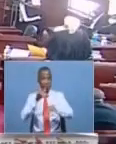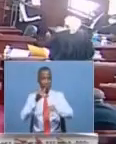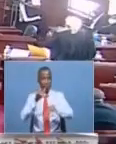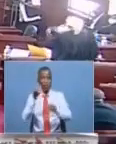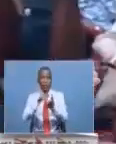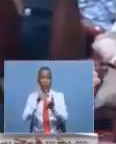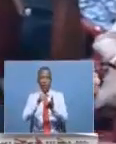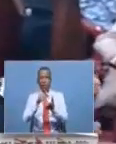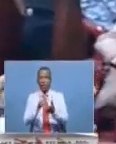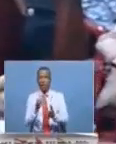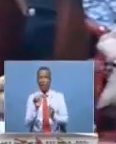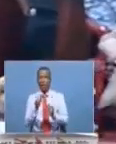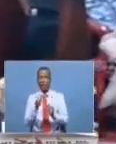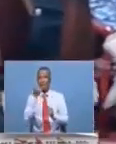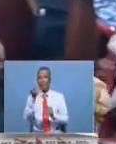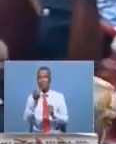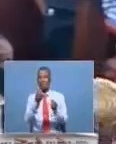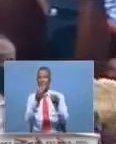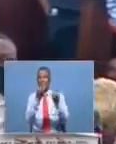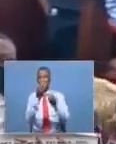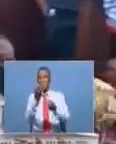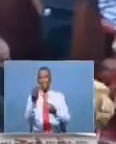cite many